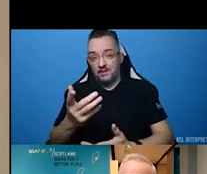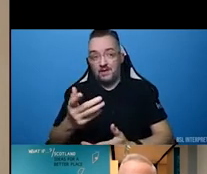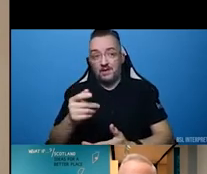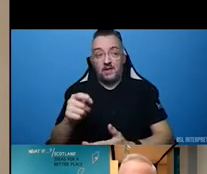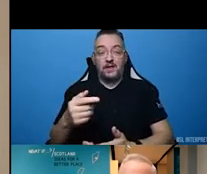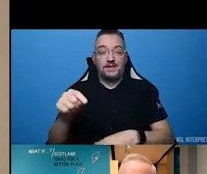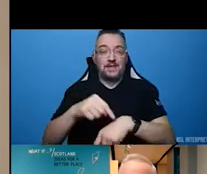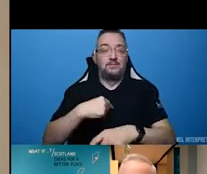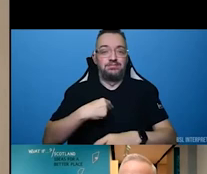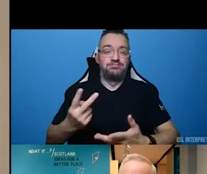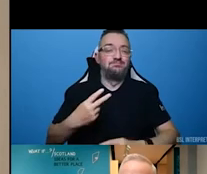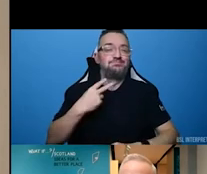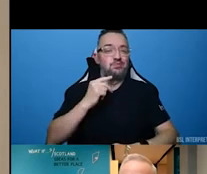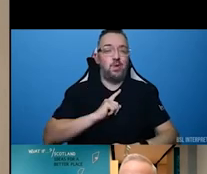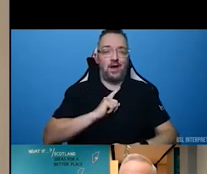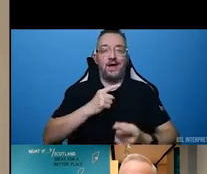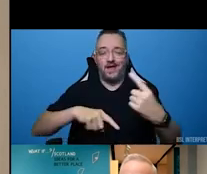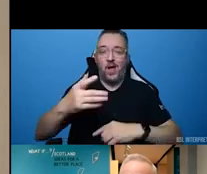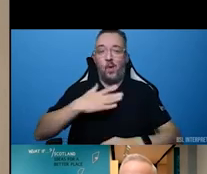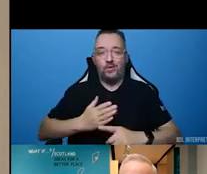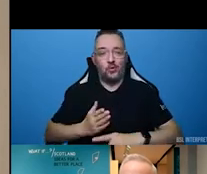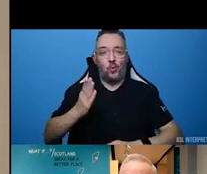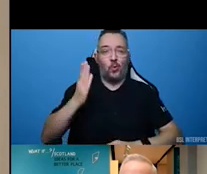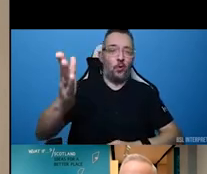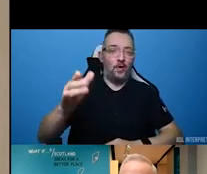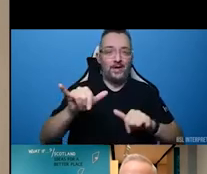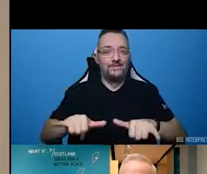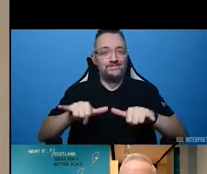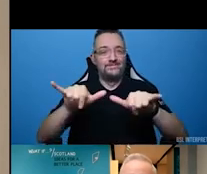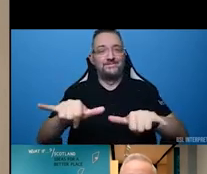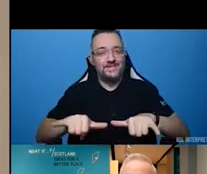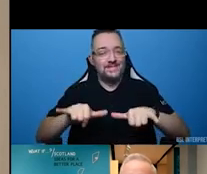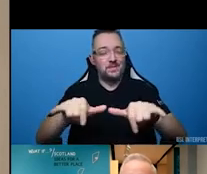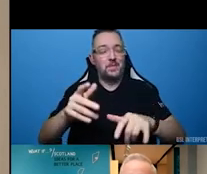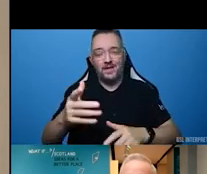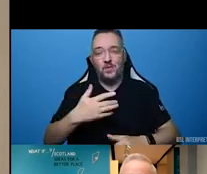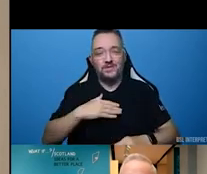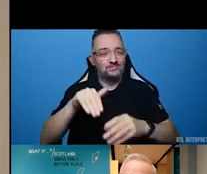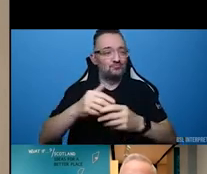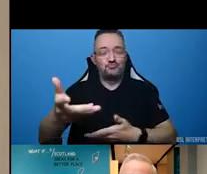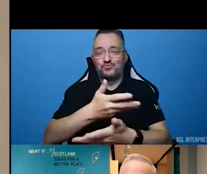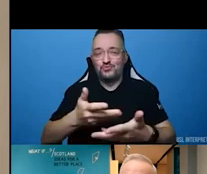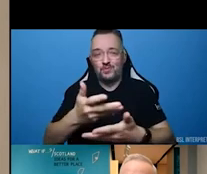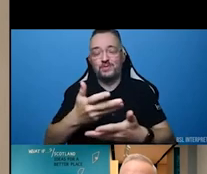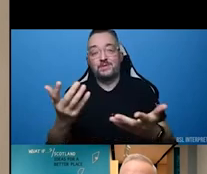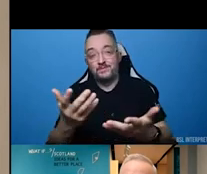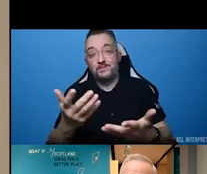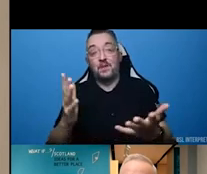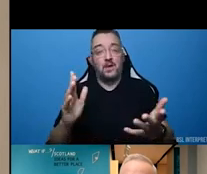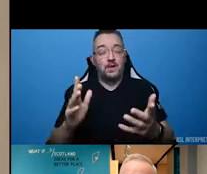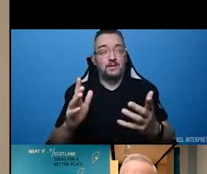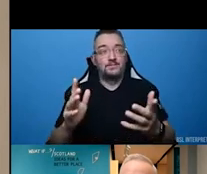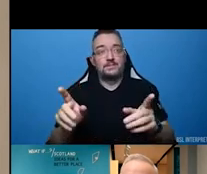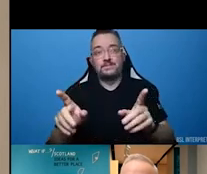at the time, because we were very much looking forward to going to Venice and joining everybody there. But in many respects,